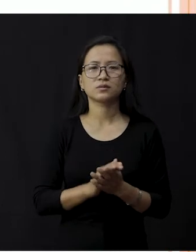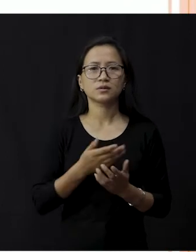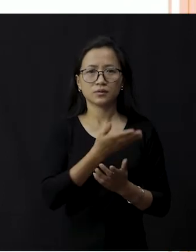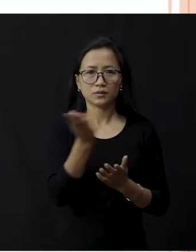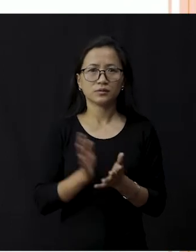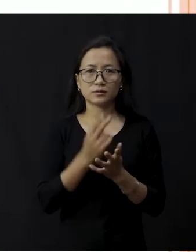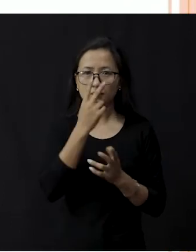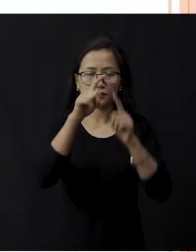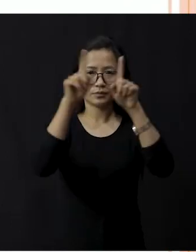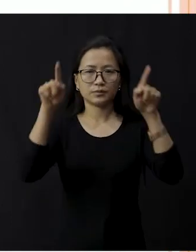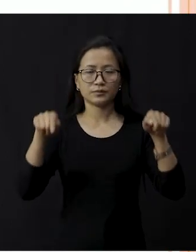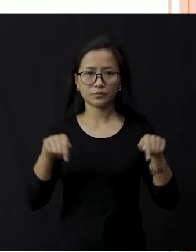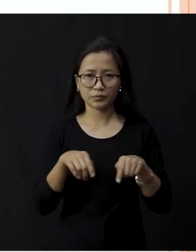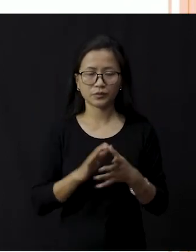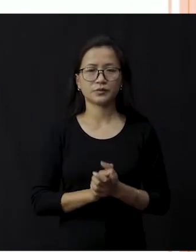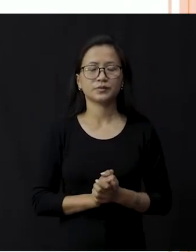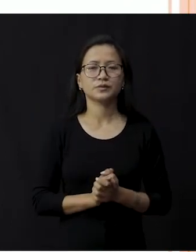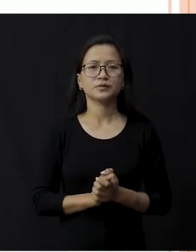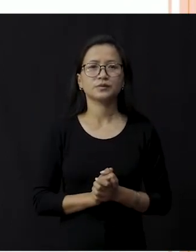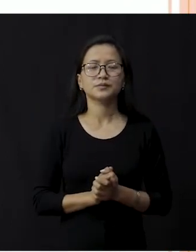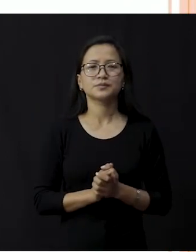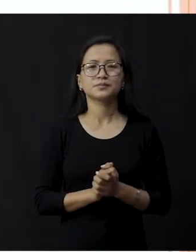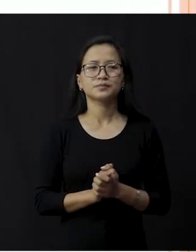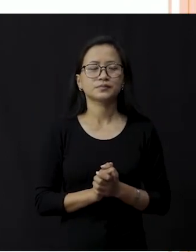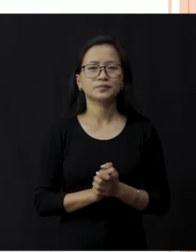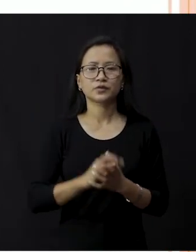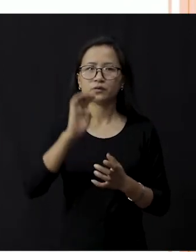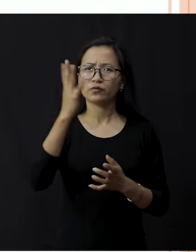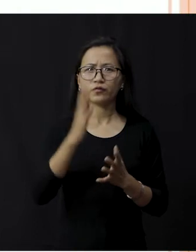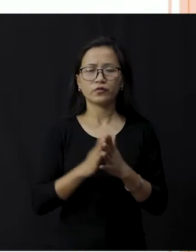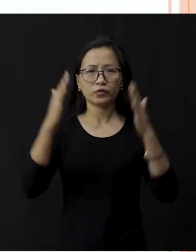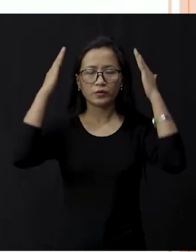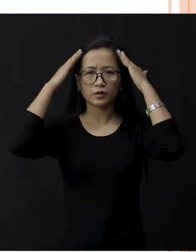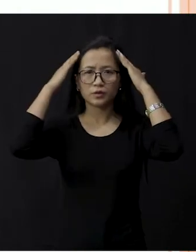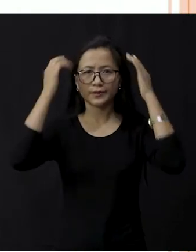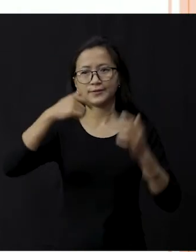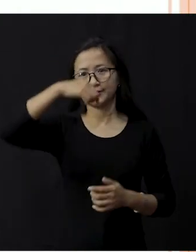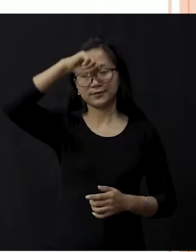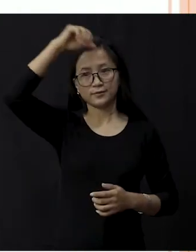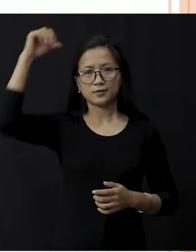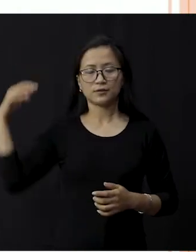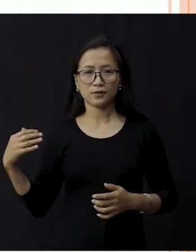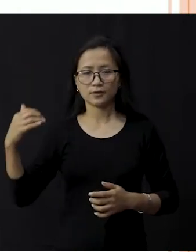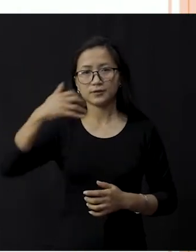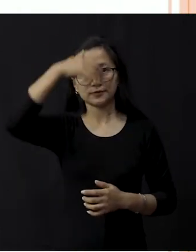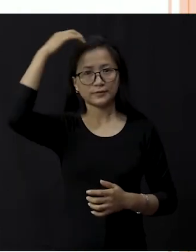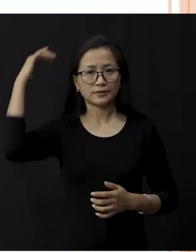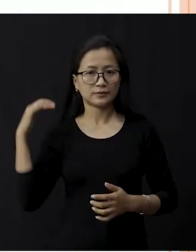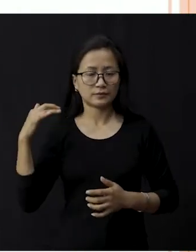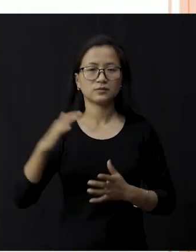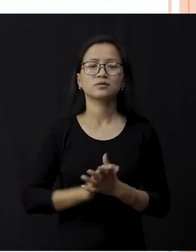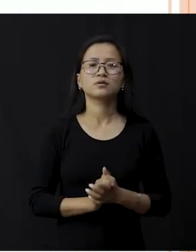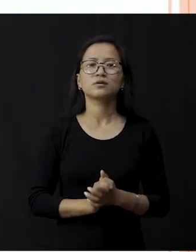this. Okay, so you will see a four-headed lion. You will see a four-headed